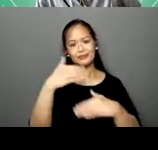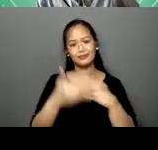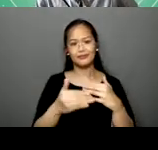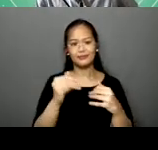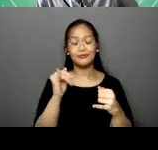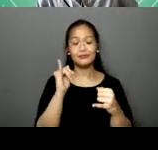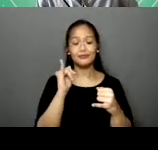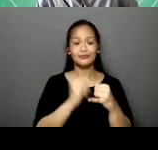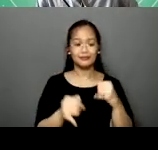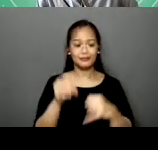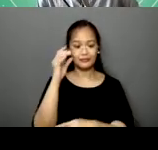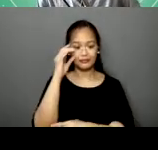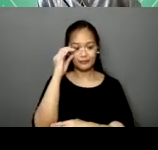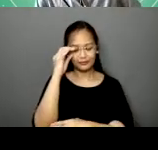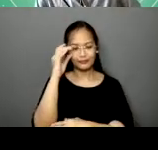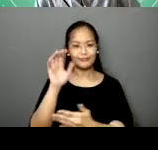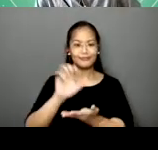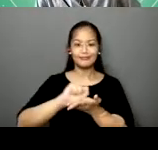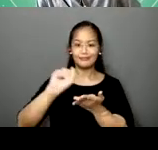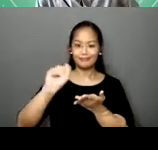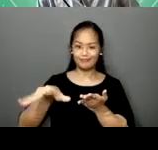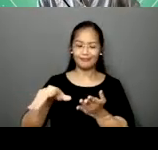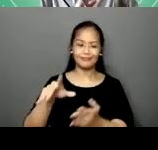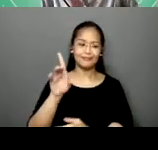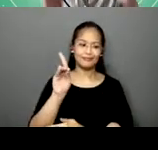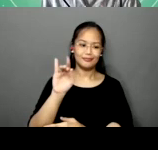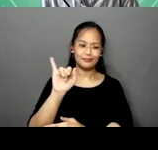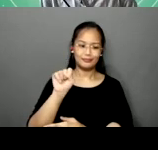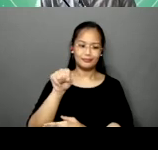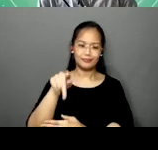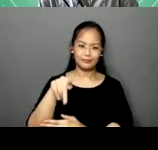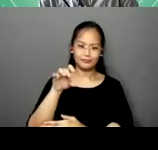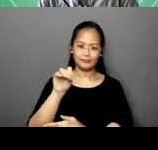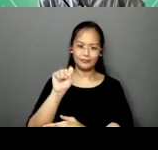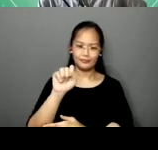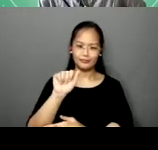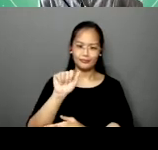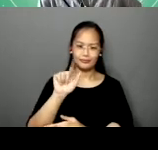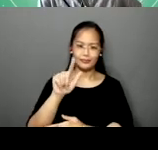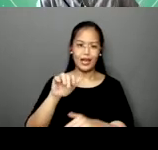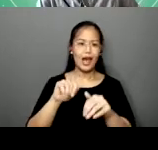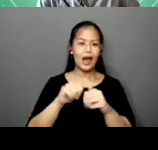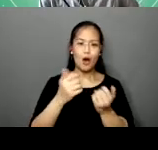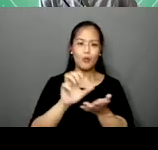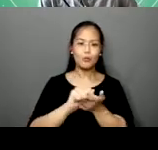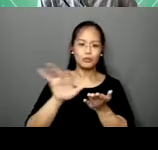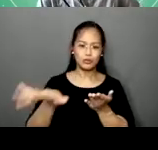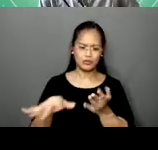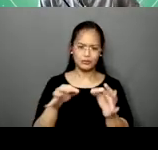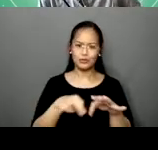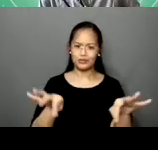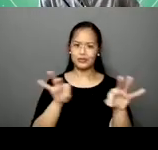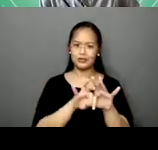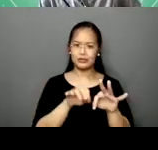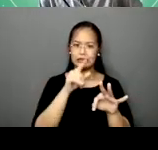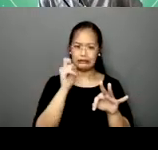So this is usually the one many people focus on for products because trash and wastage and pollutants are usually